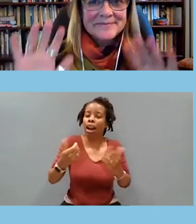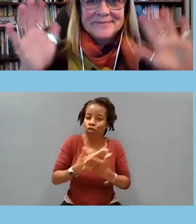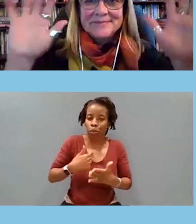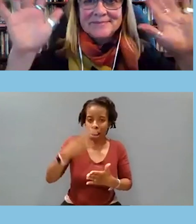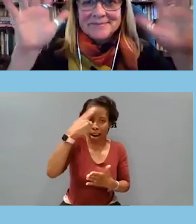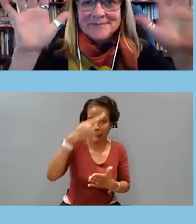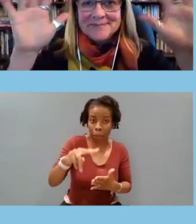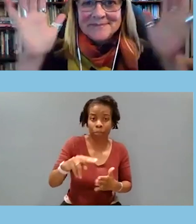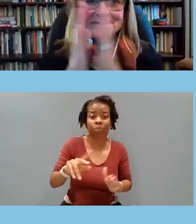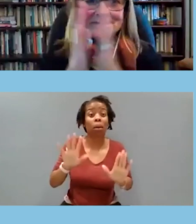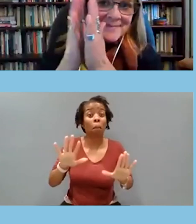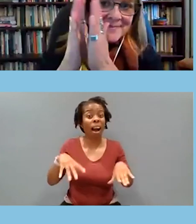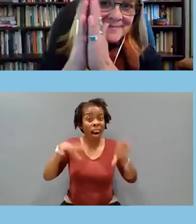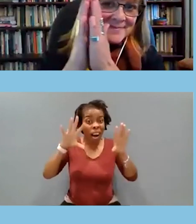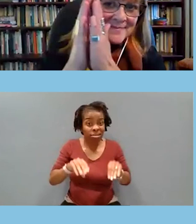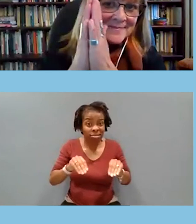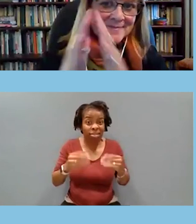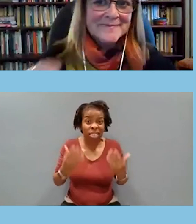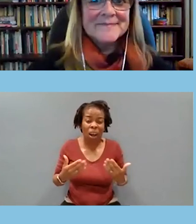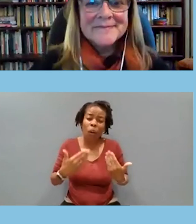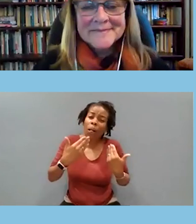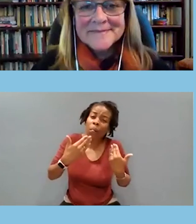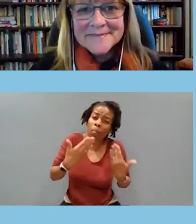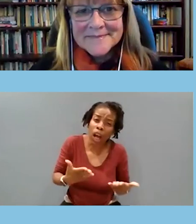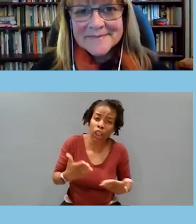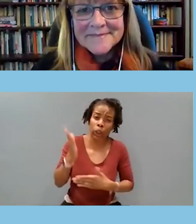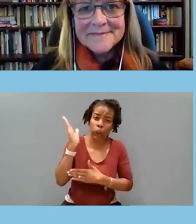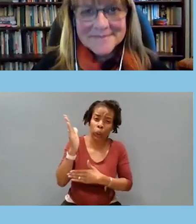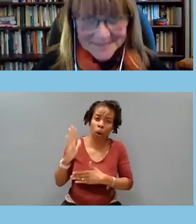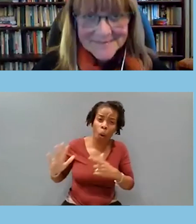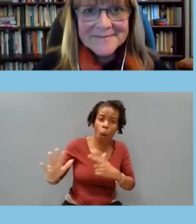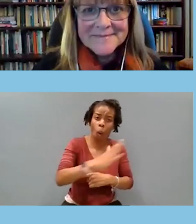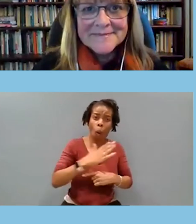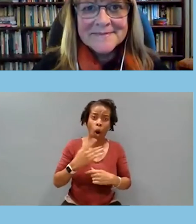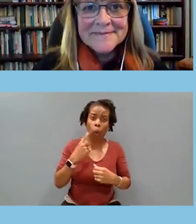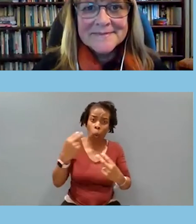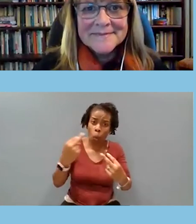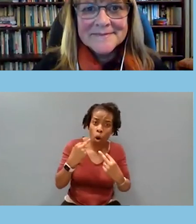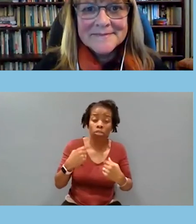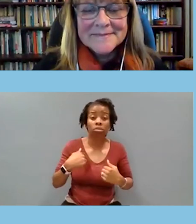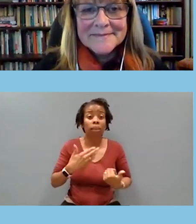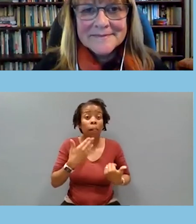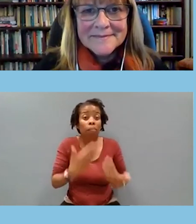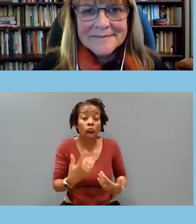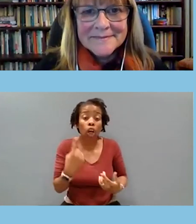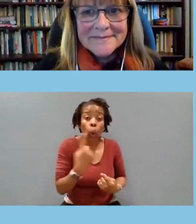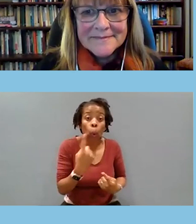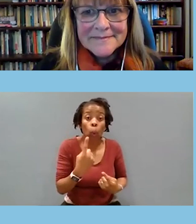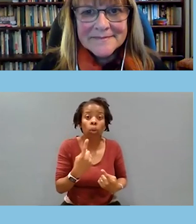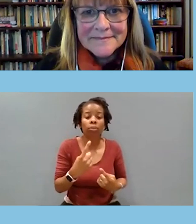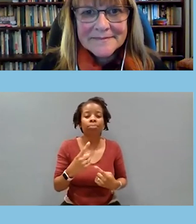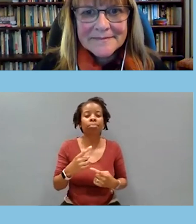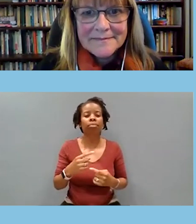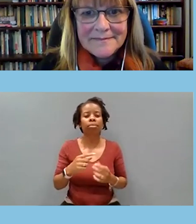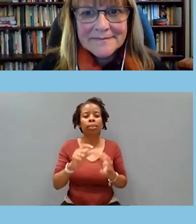much for being here tonight, for making this possible. It's been absolutely magic. I want to thank my co-organizer